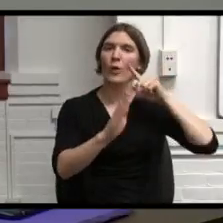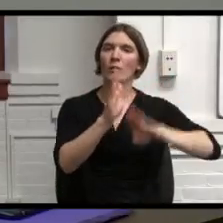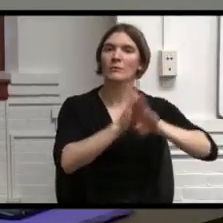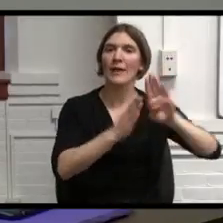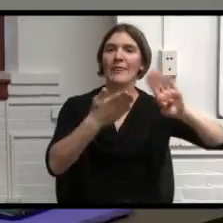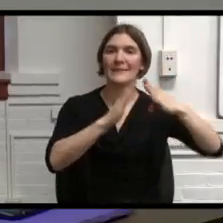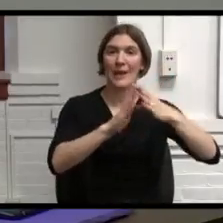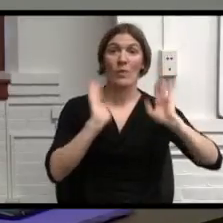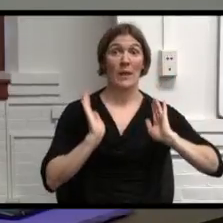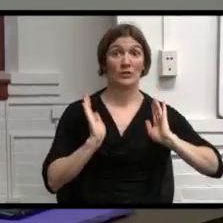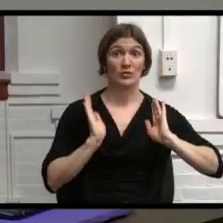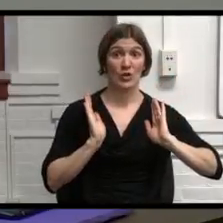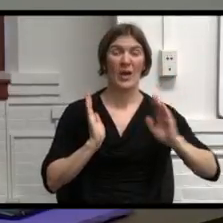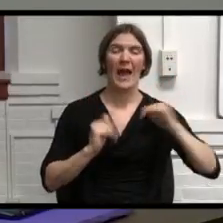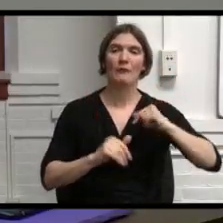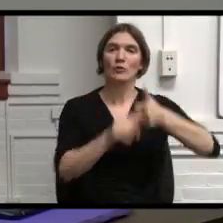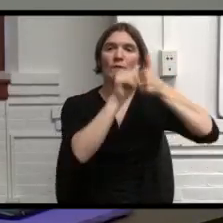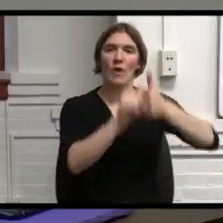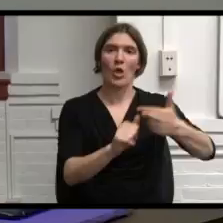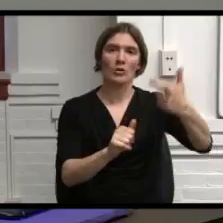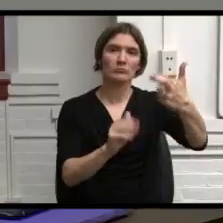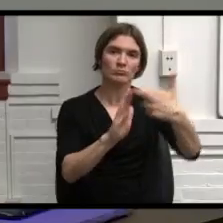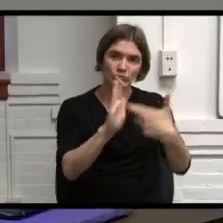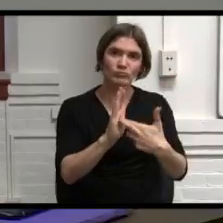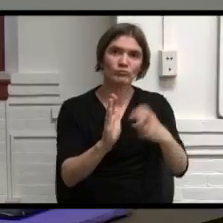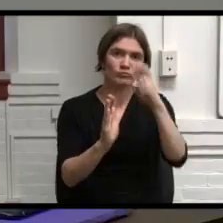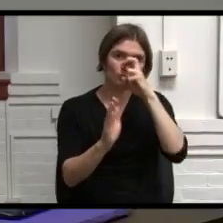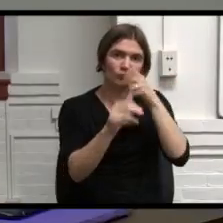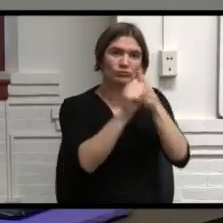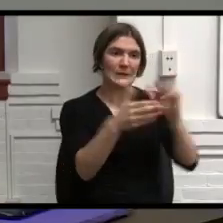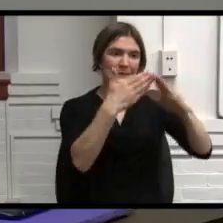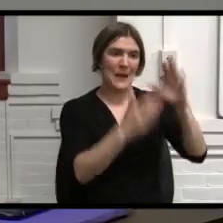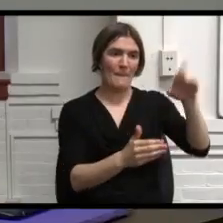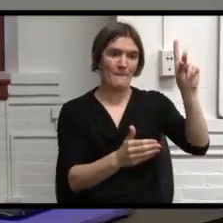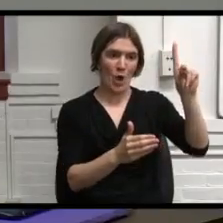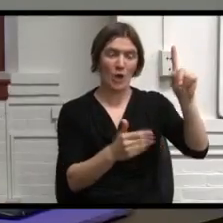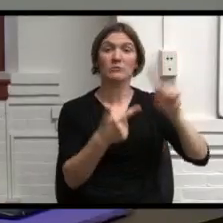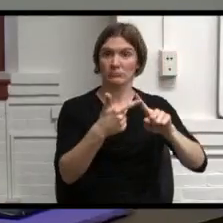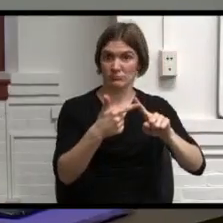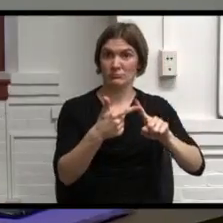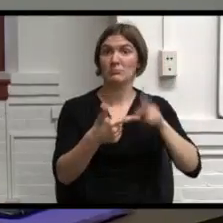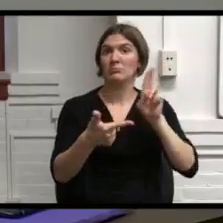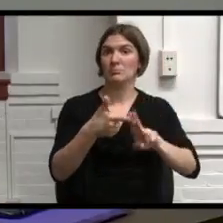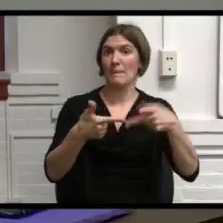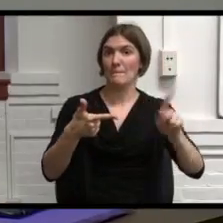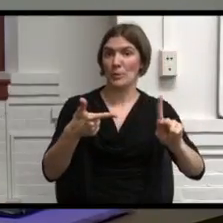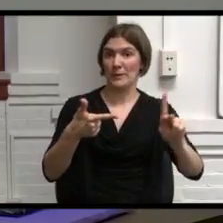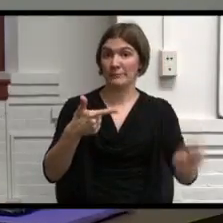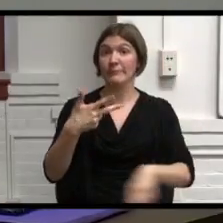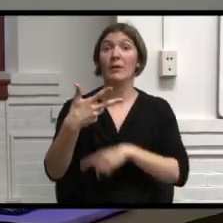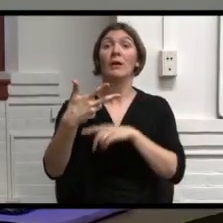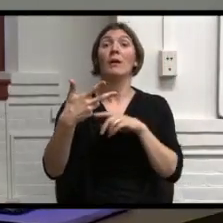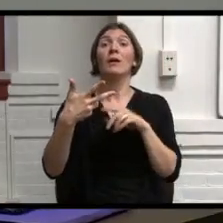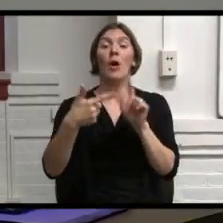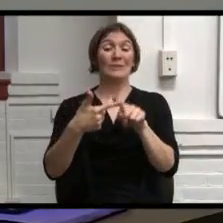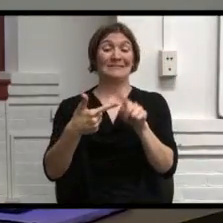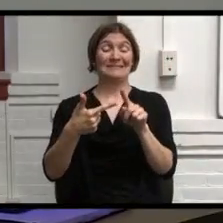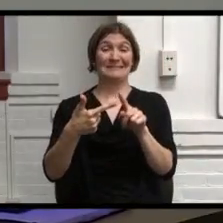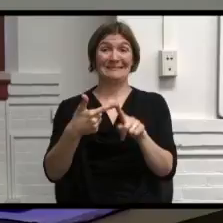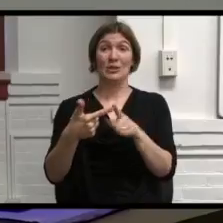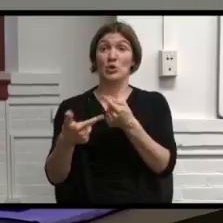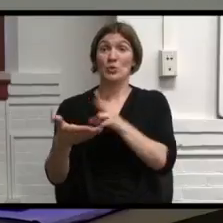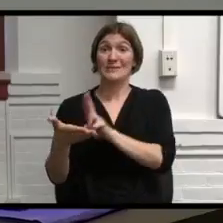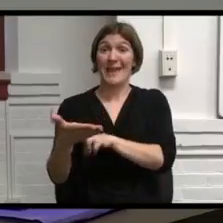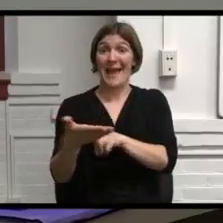and will meet all these conditions related to municipal bonds. And on that form where you